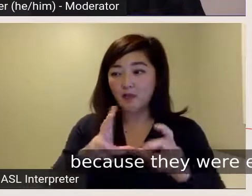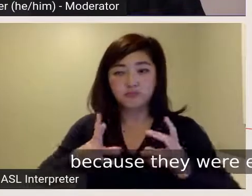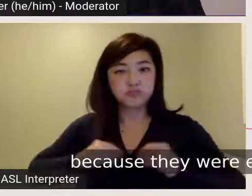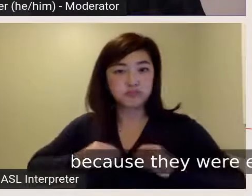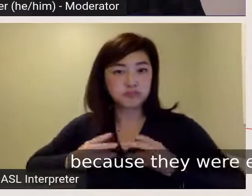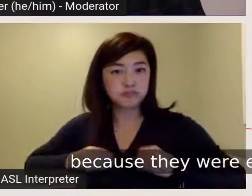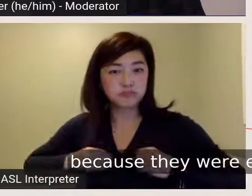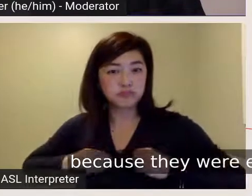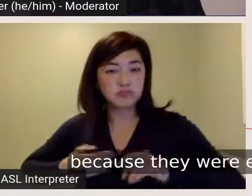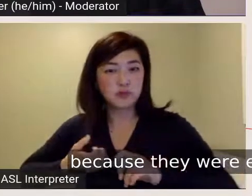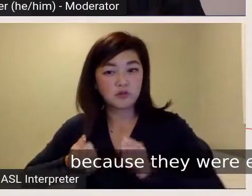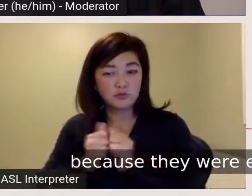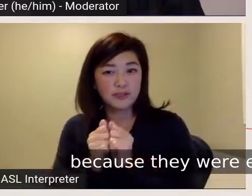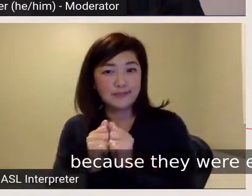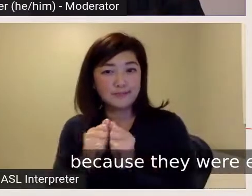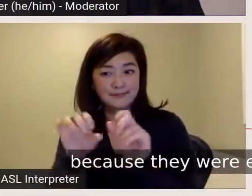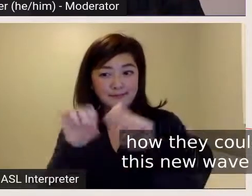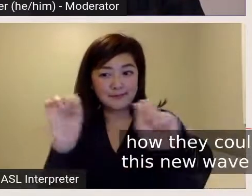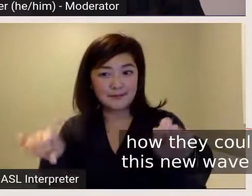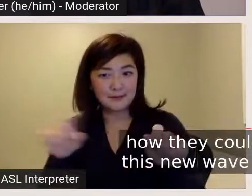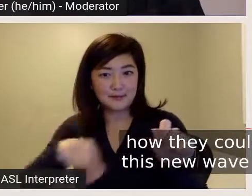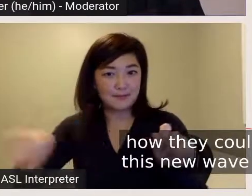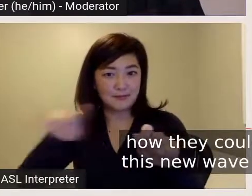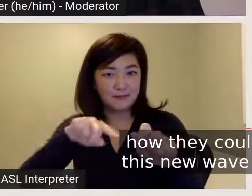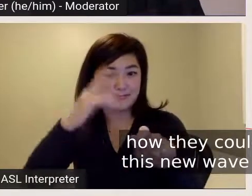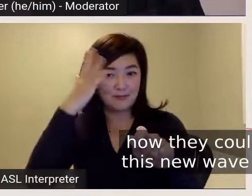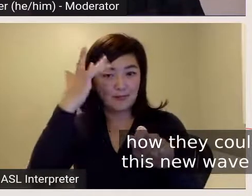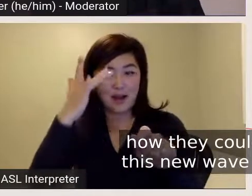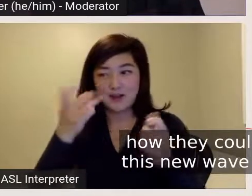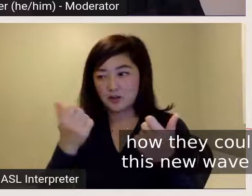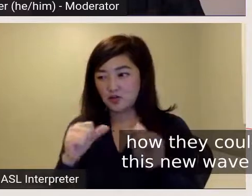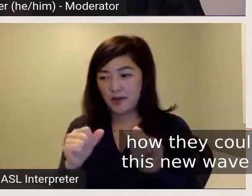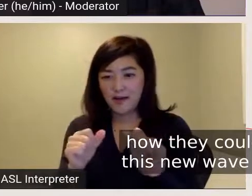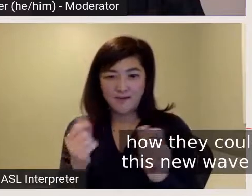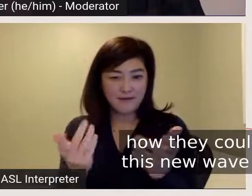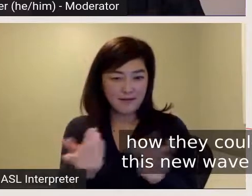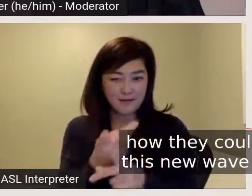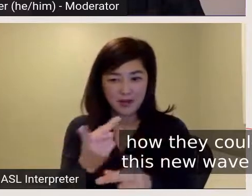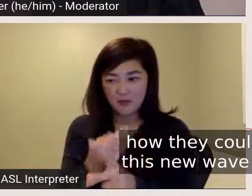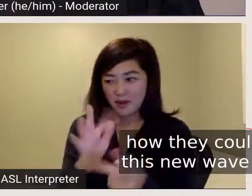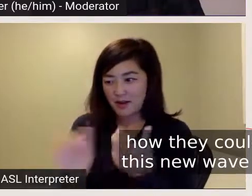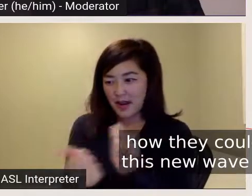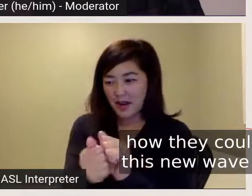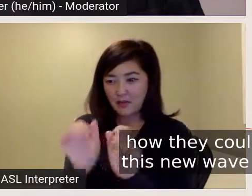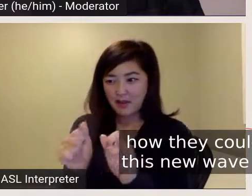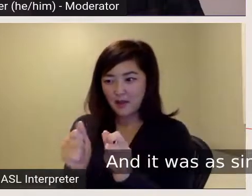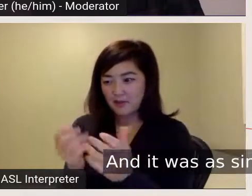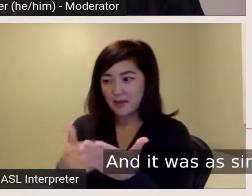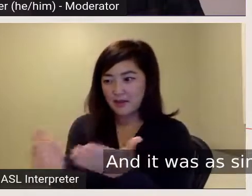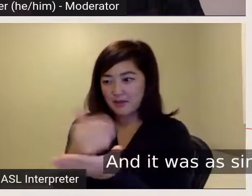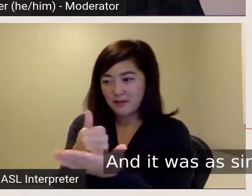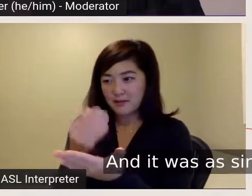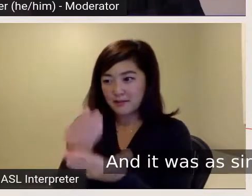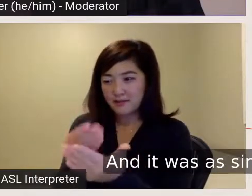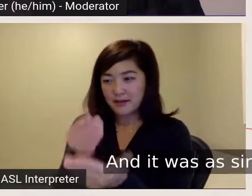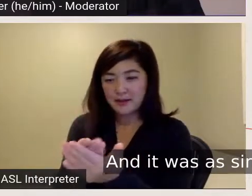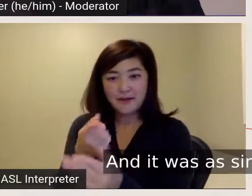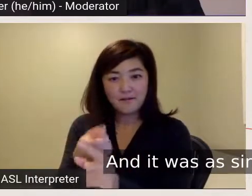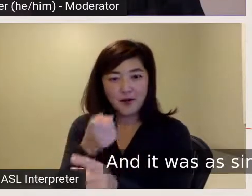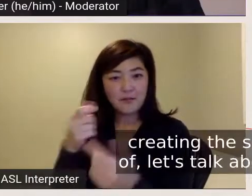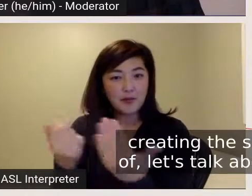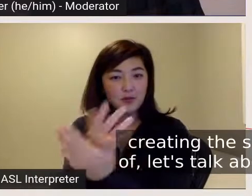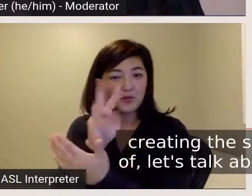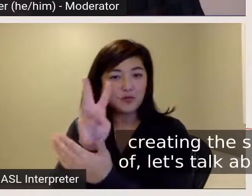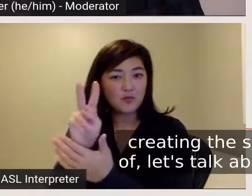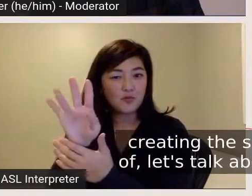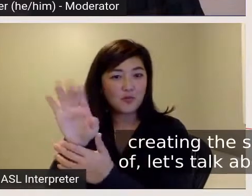system, because they were essentially looking at how they could monetize on this new wave of filmmakers. And it was as simple as